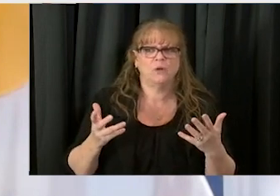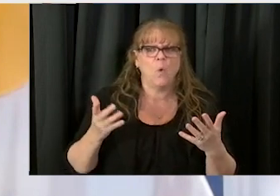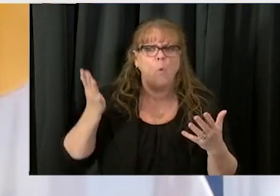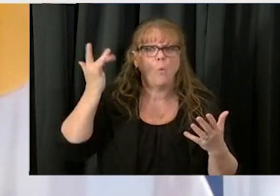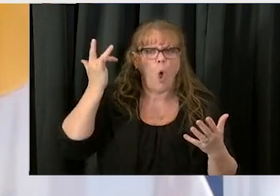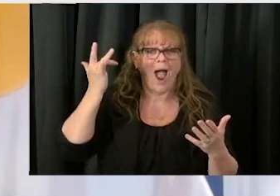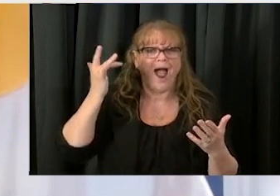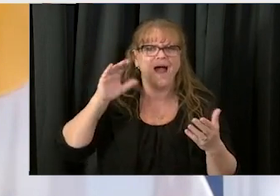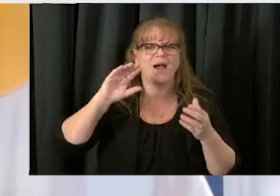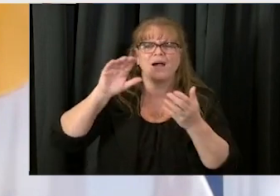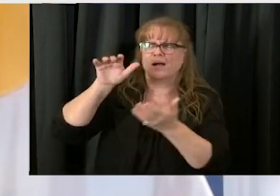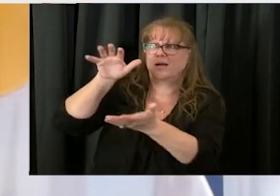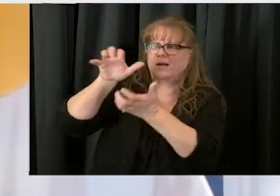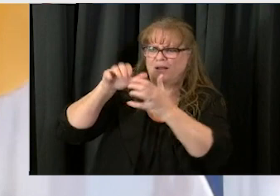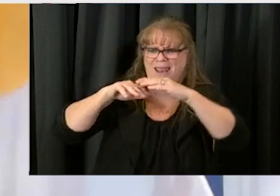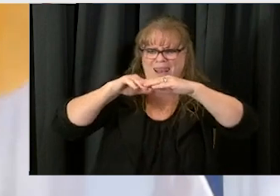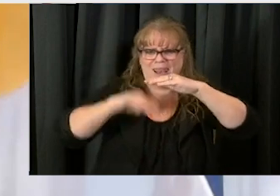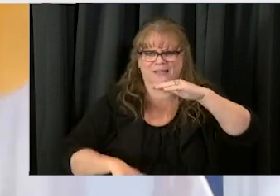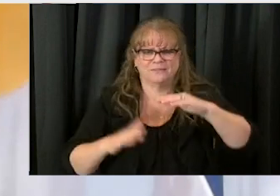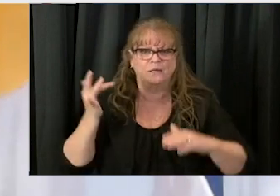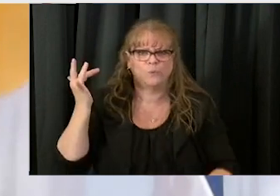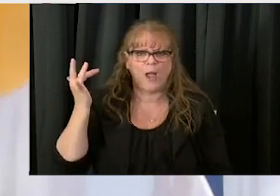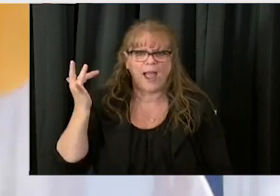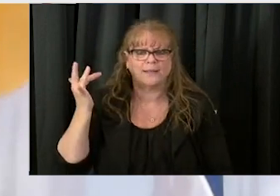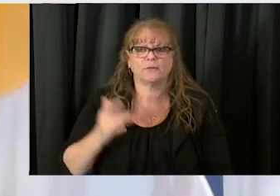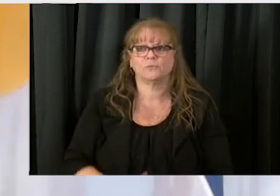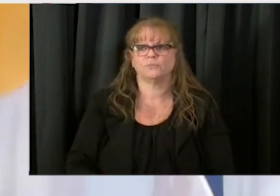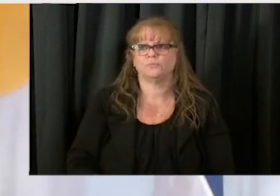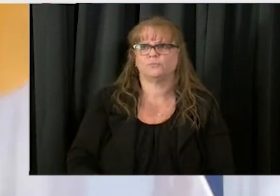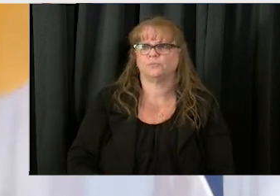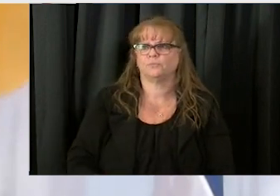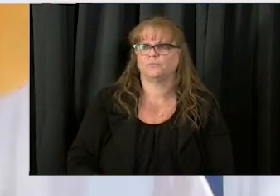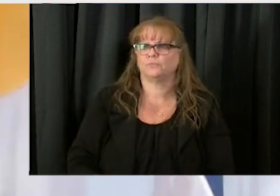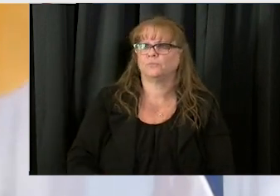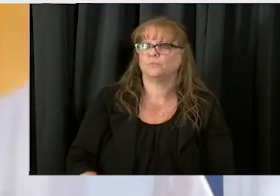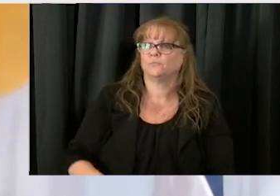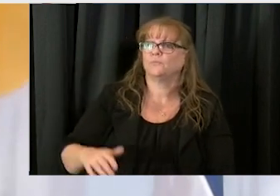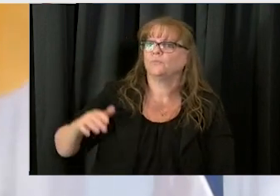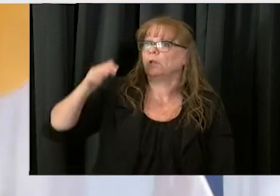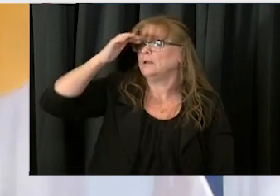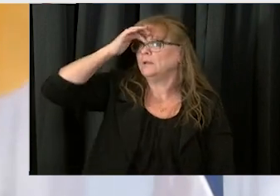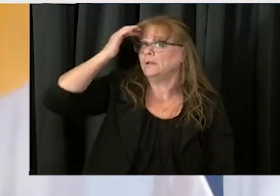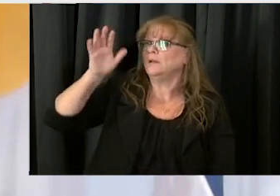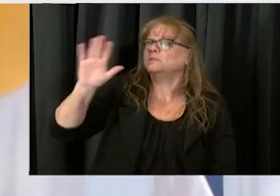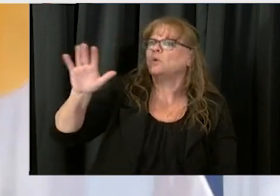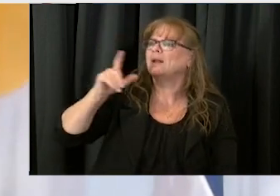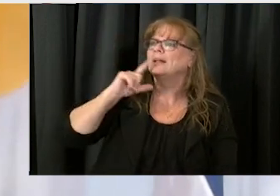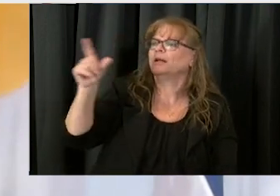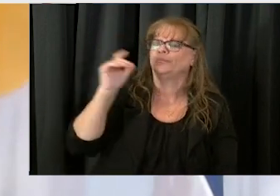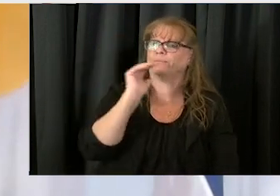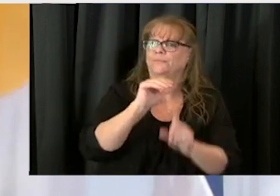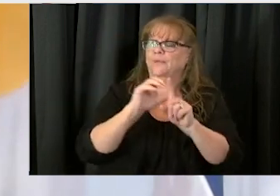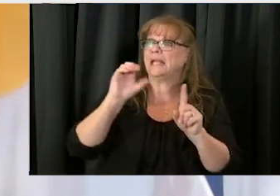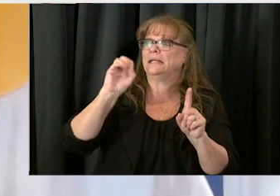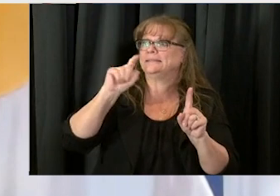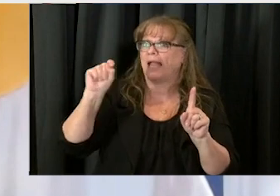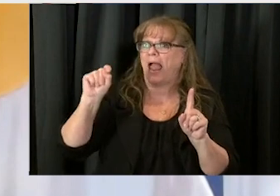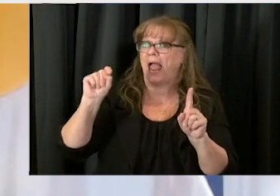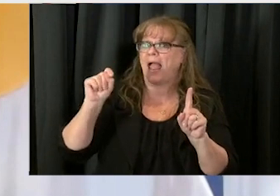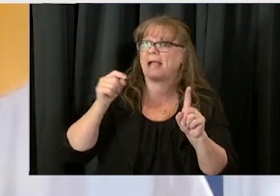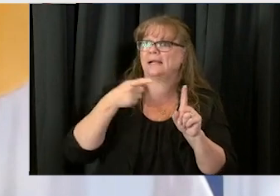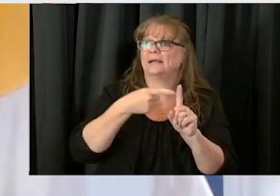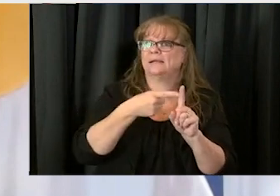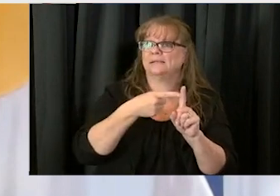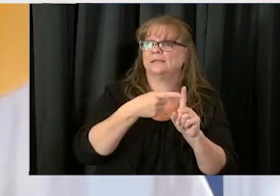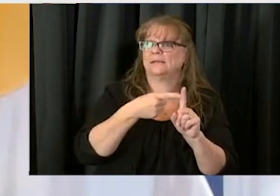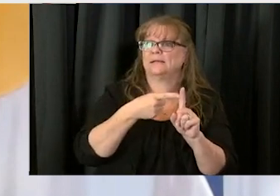I'll let Scott Bookman is on the line and can reference that. There have been several weeks where we have received less than expected. I